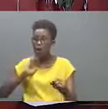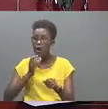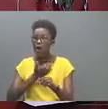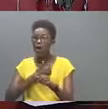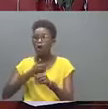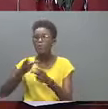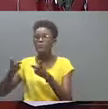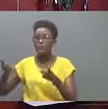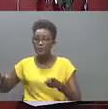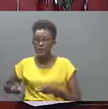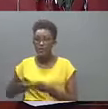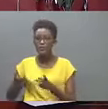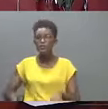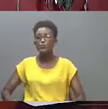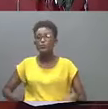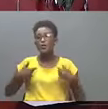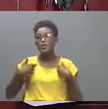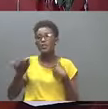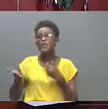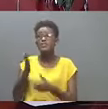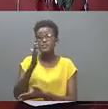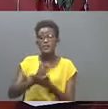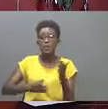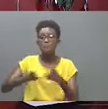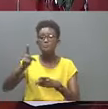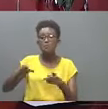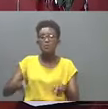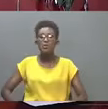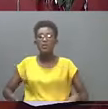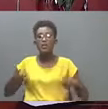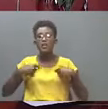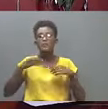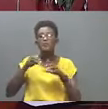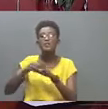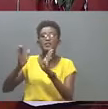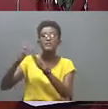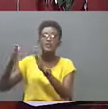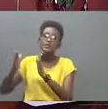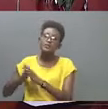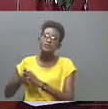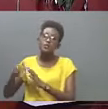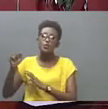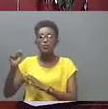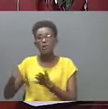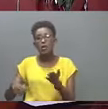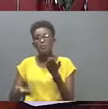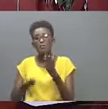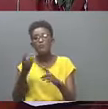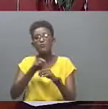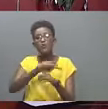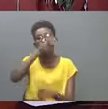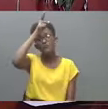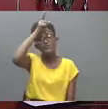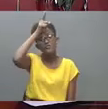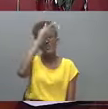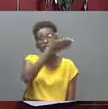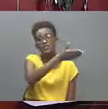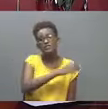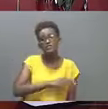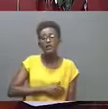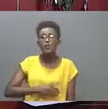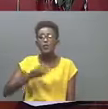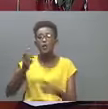most of us who are in the cities, you come from a village. You come from a